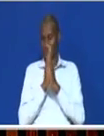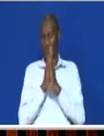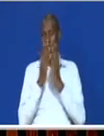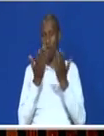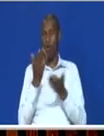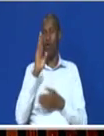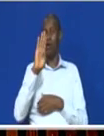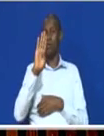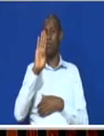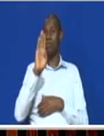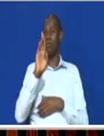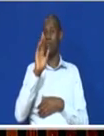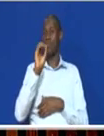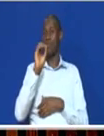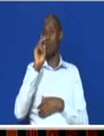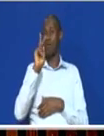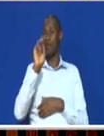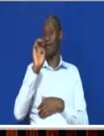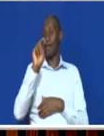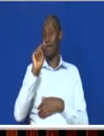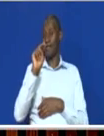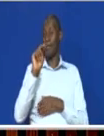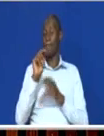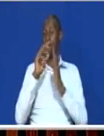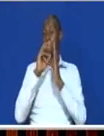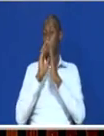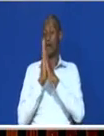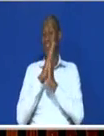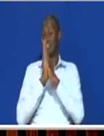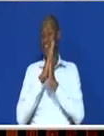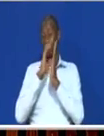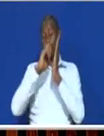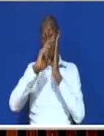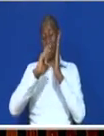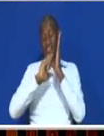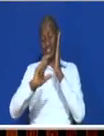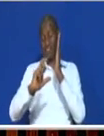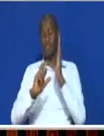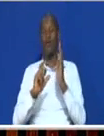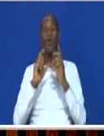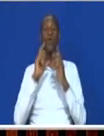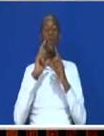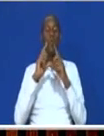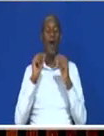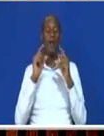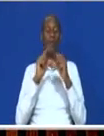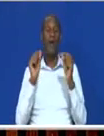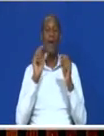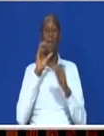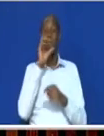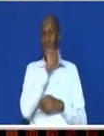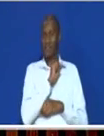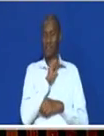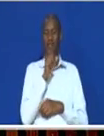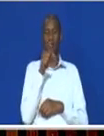broken passage. So we have a complete passage and some words have been omitted. So it is